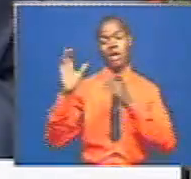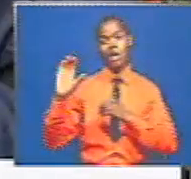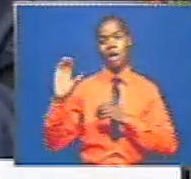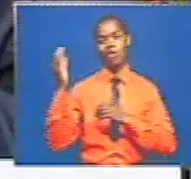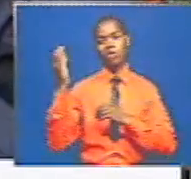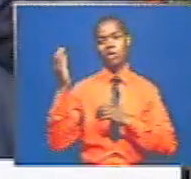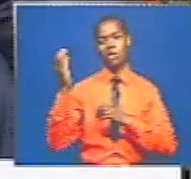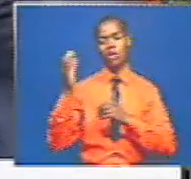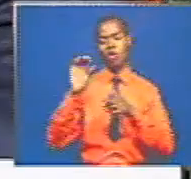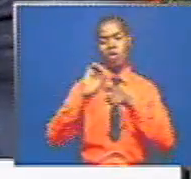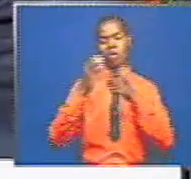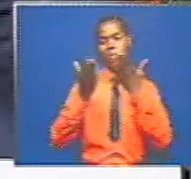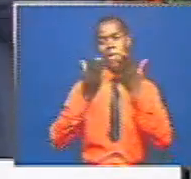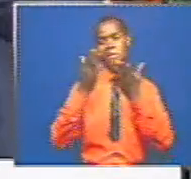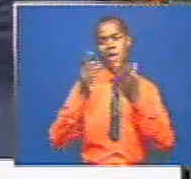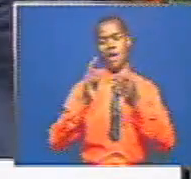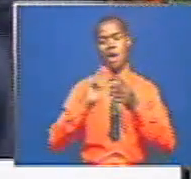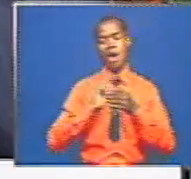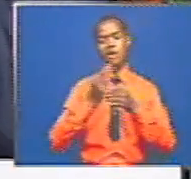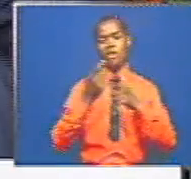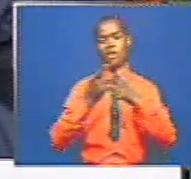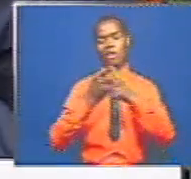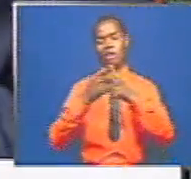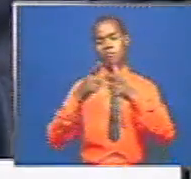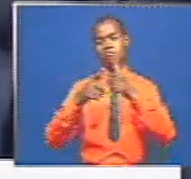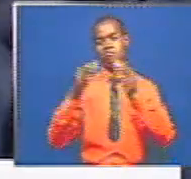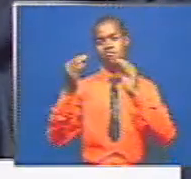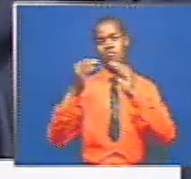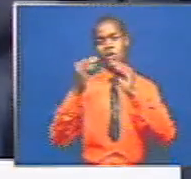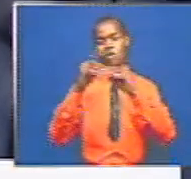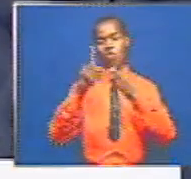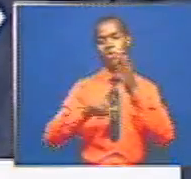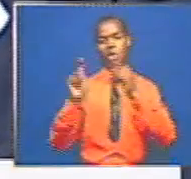by us, mm-hmm. and you are not meeting the requirement of Kenyans, because